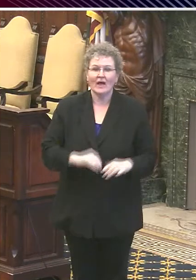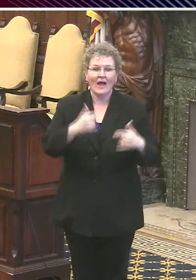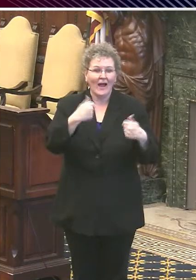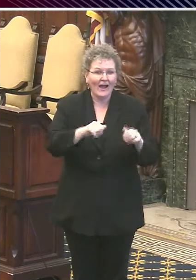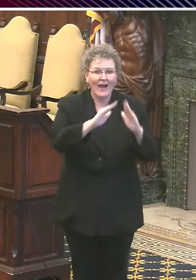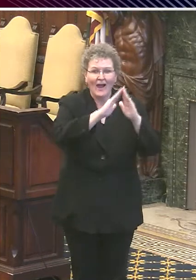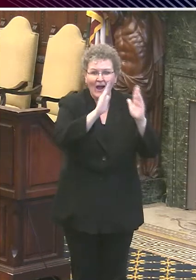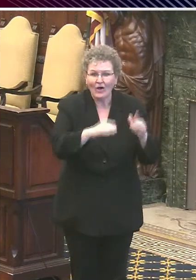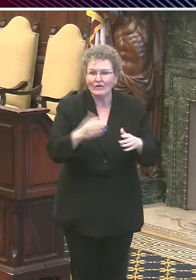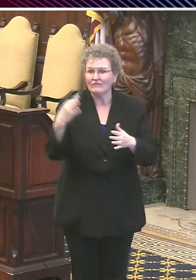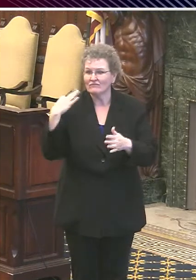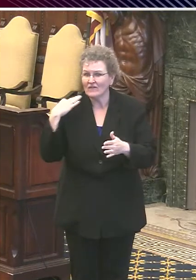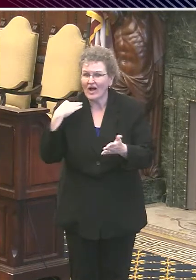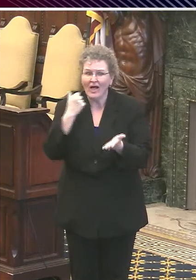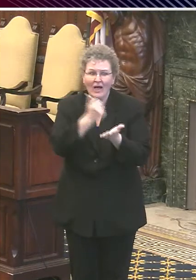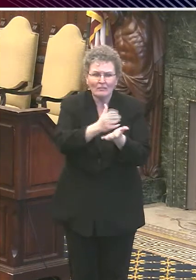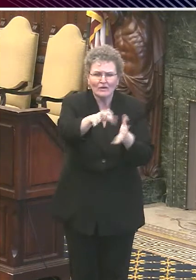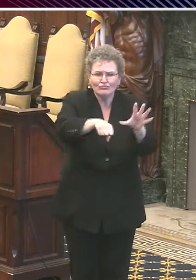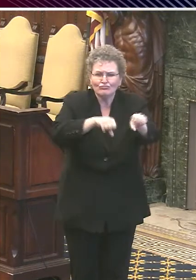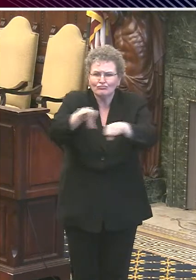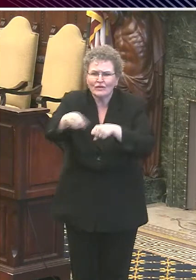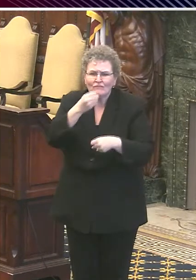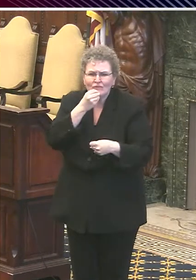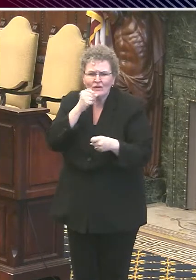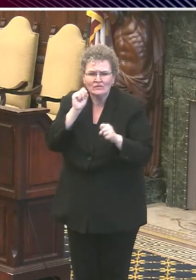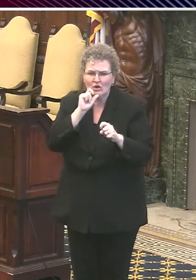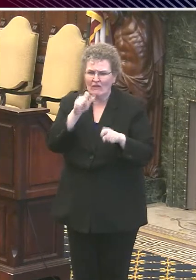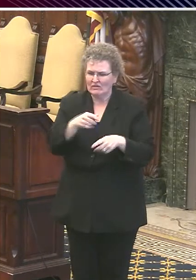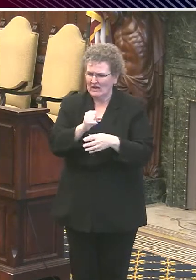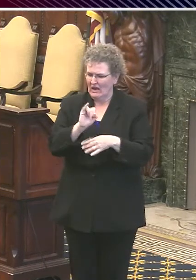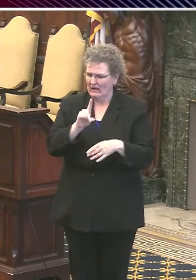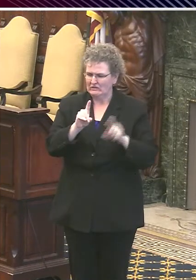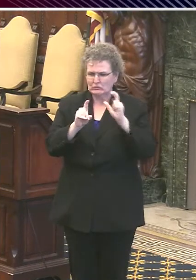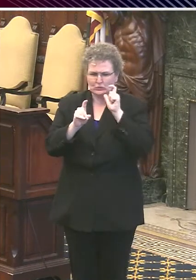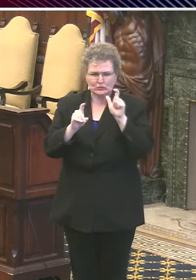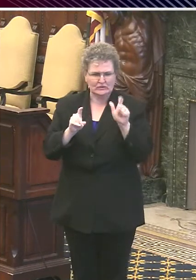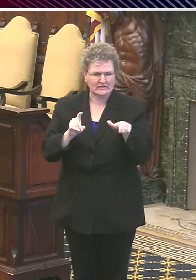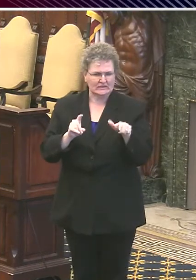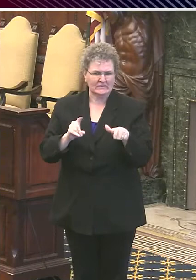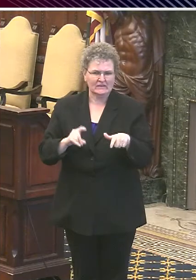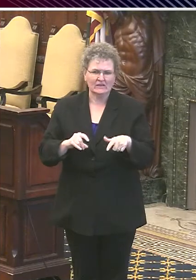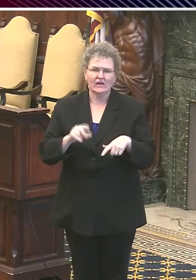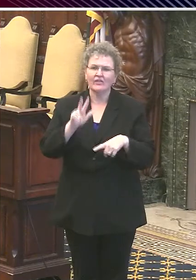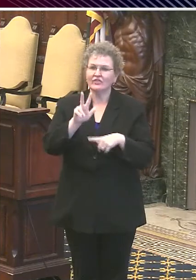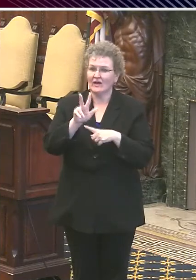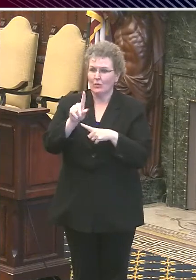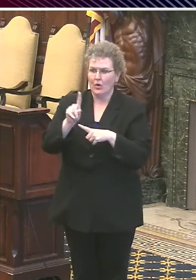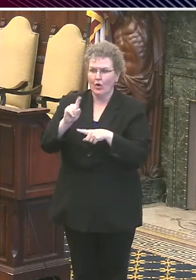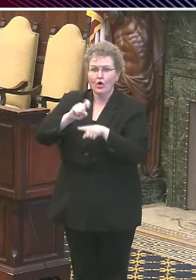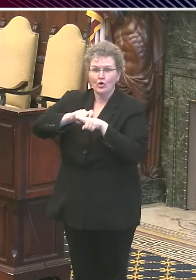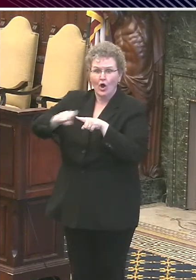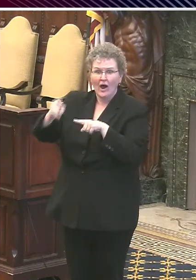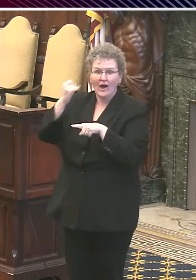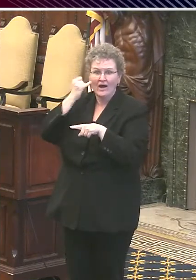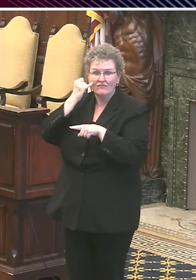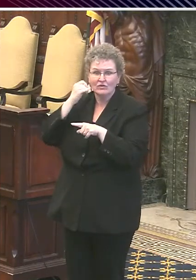pick up food and an ID is not required. I encourage families to call 311 or visit